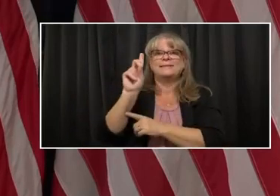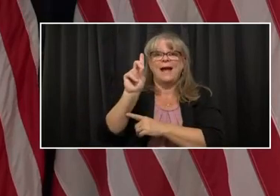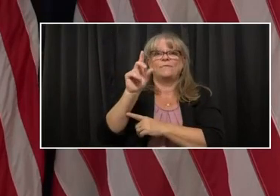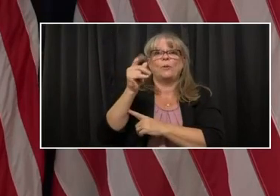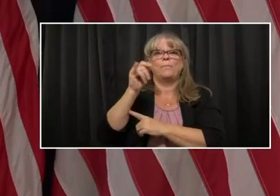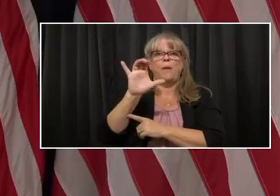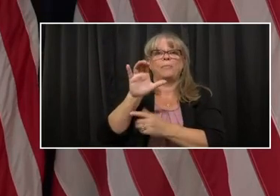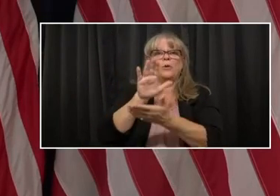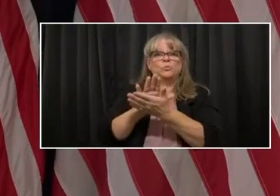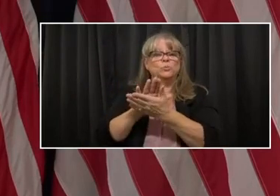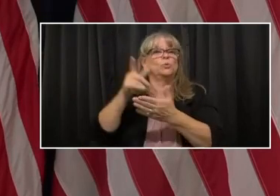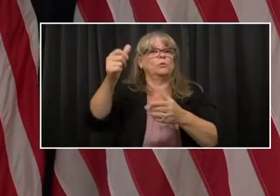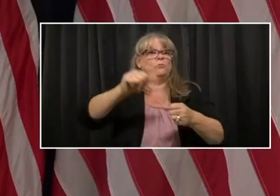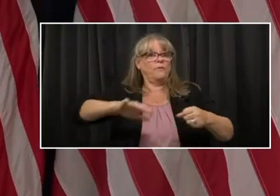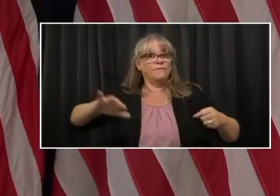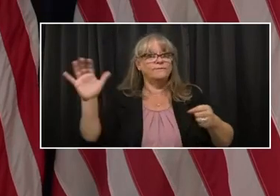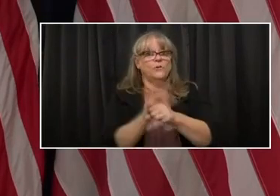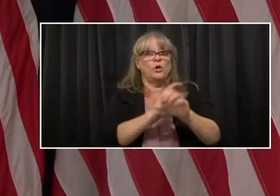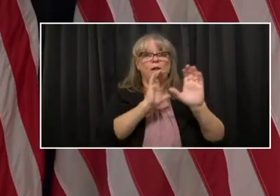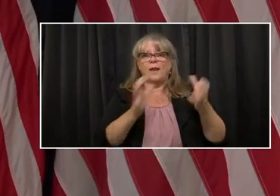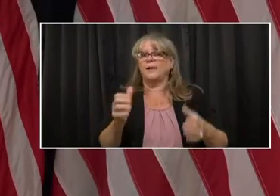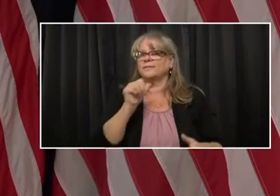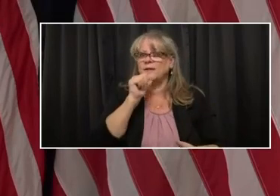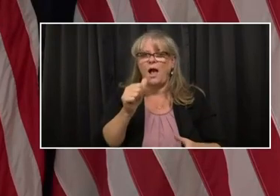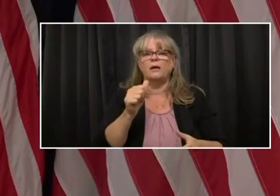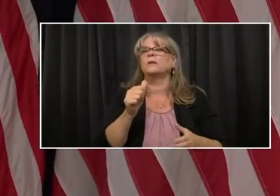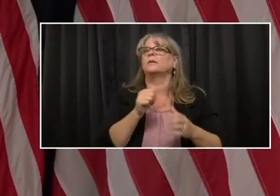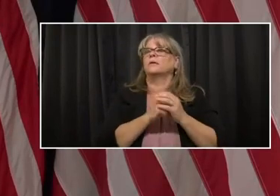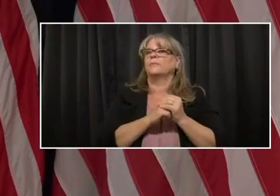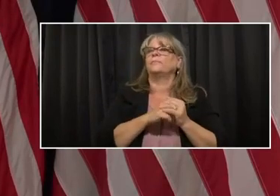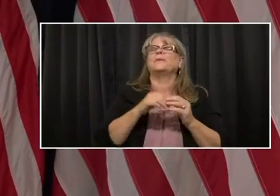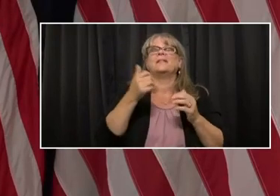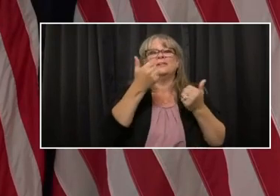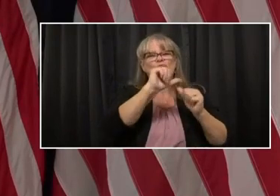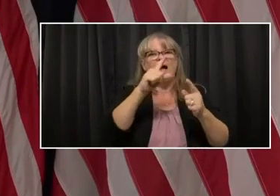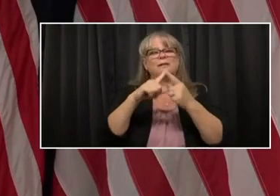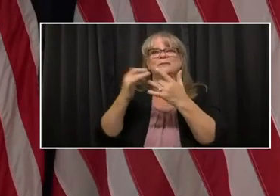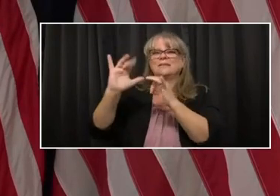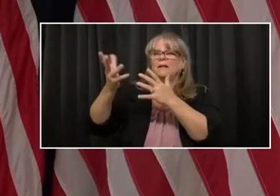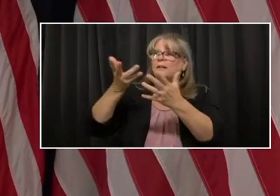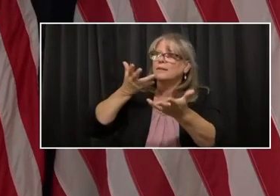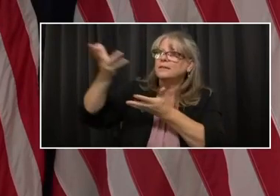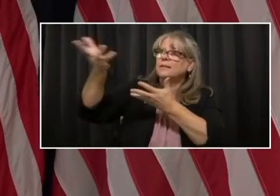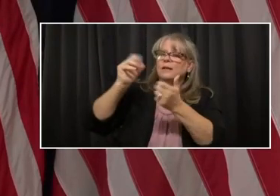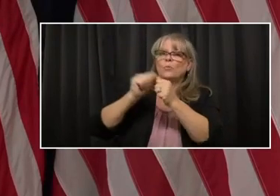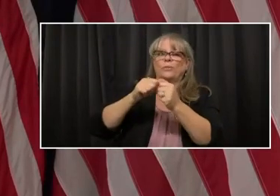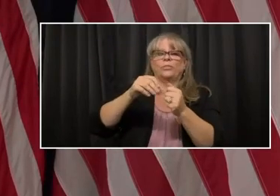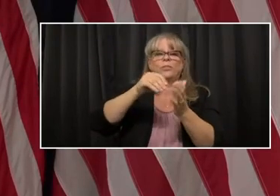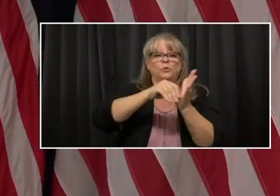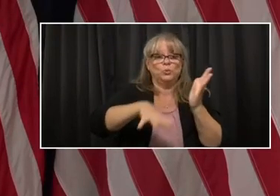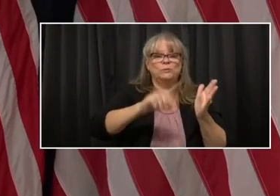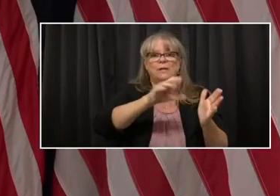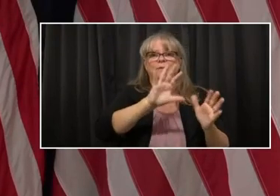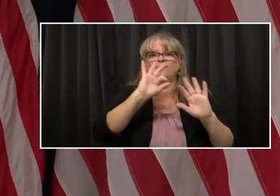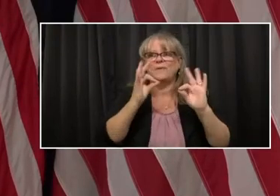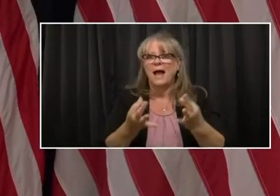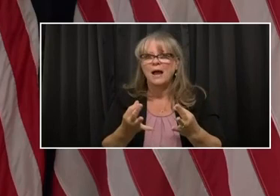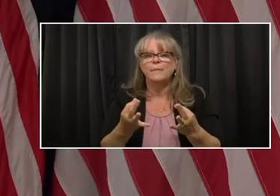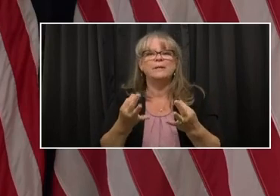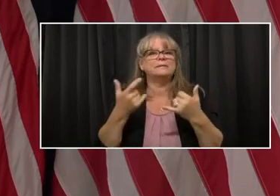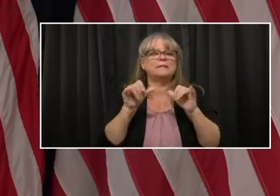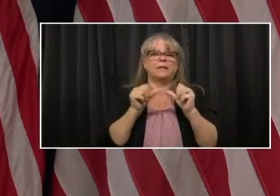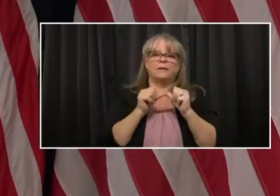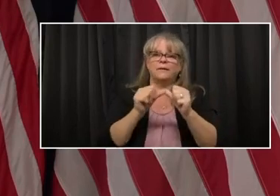their school buildings. And they are. And I've had a number of conversations with Susana Cordova, the superintendent of Denver,